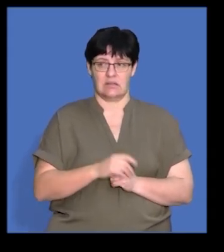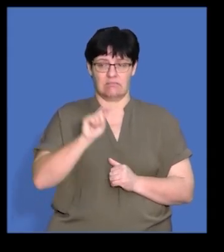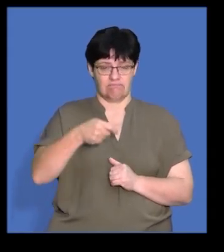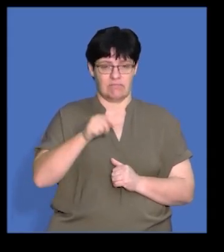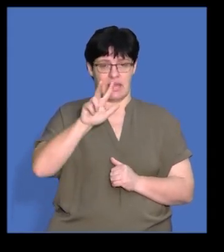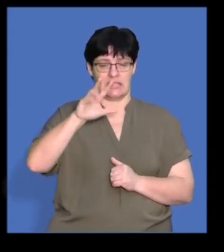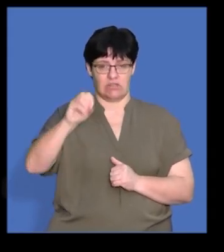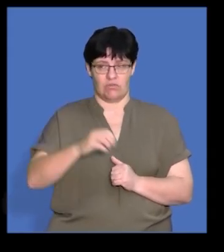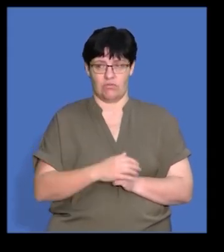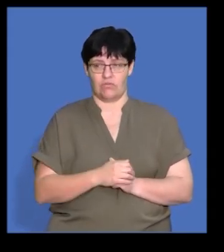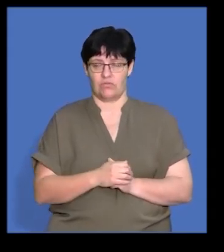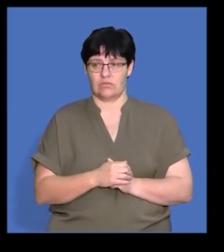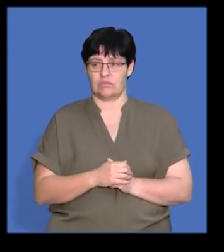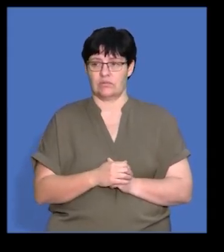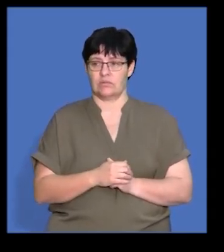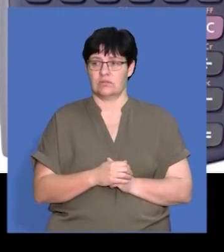80.